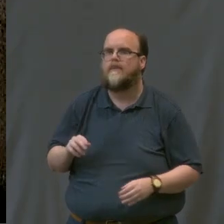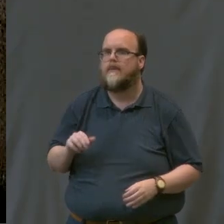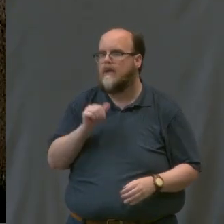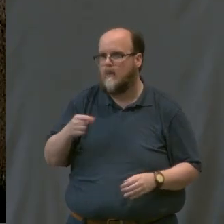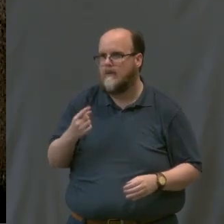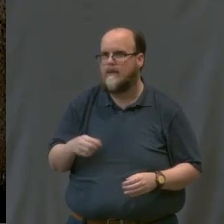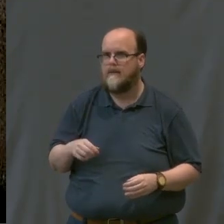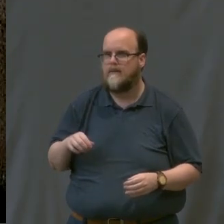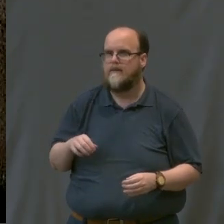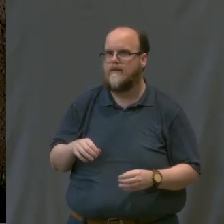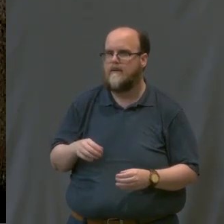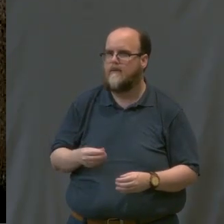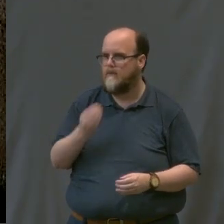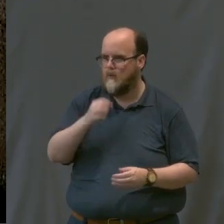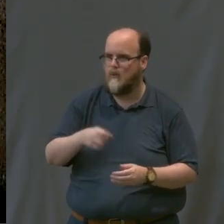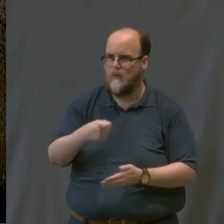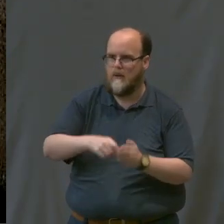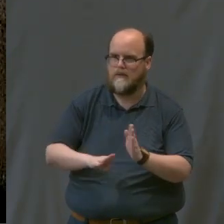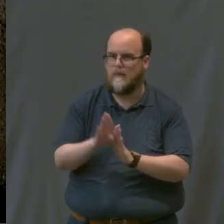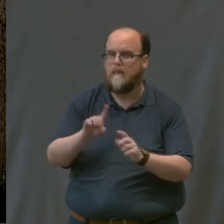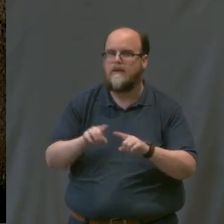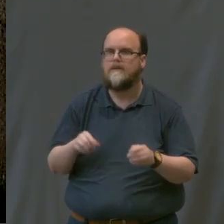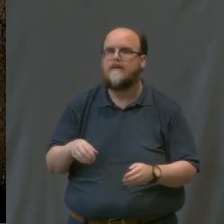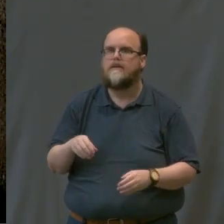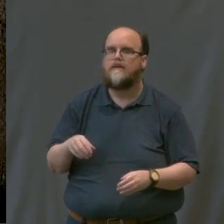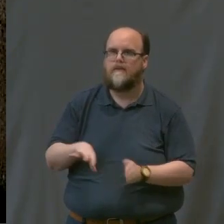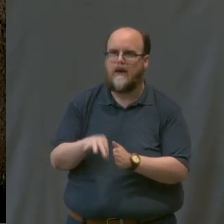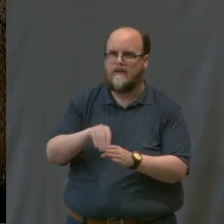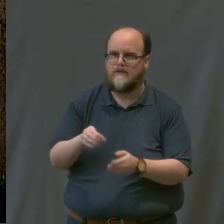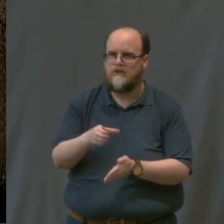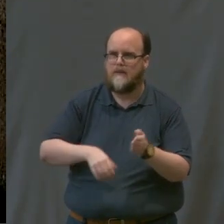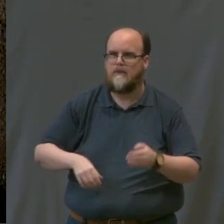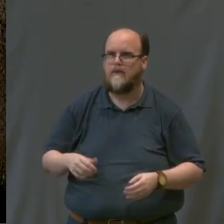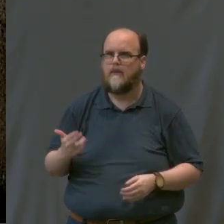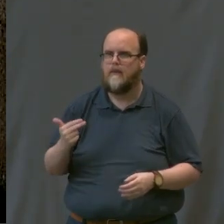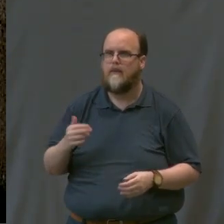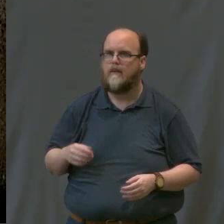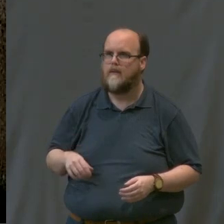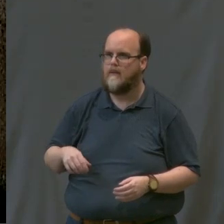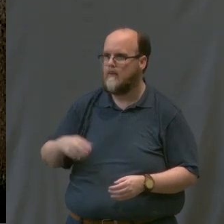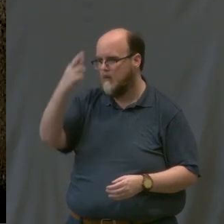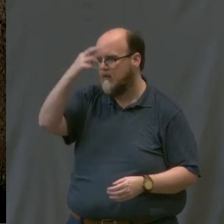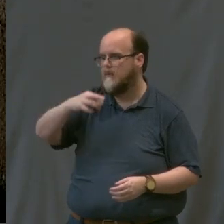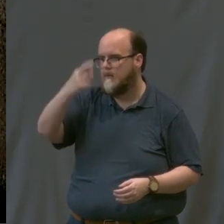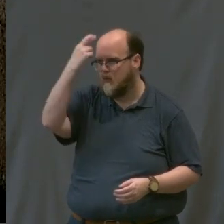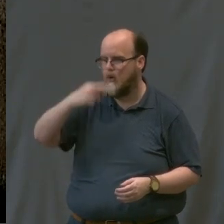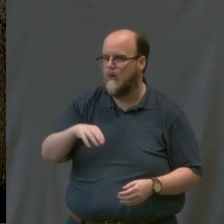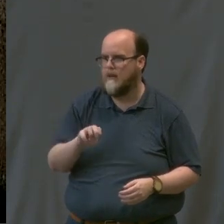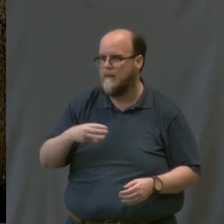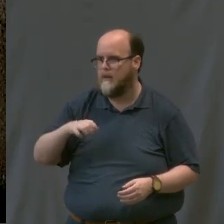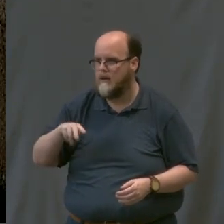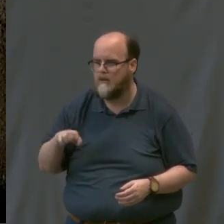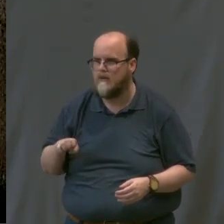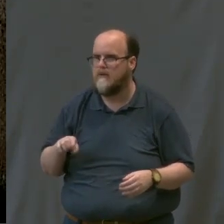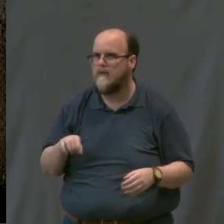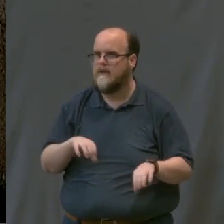inflation come, we're going to find out in chapter 13 that the Roman Empire pulled a stunt with the Christians. They did 2 things. First of